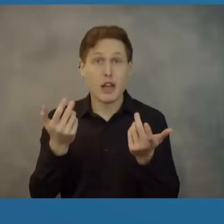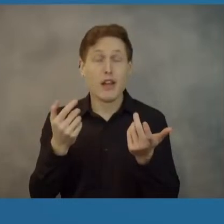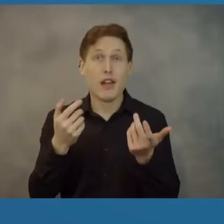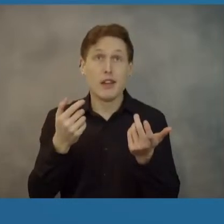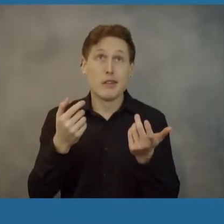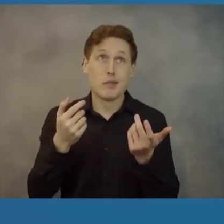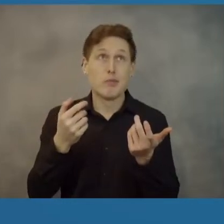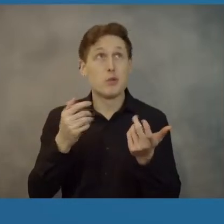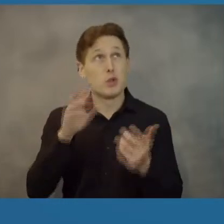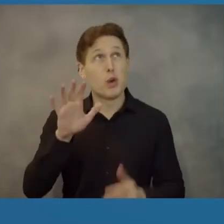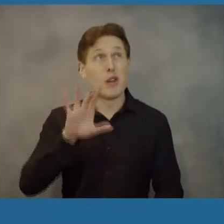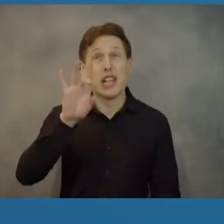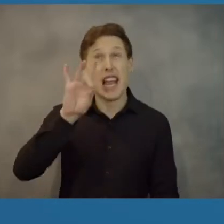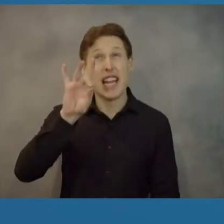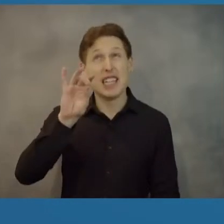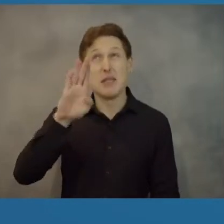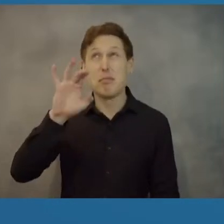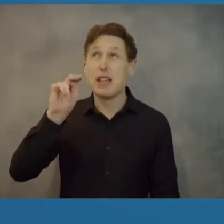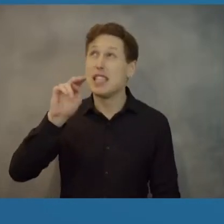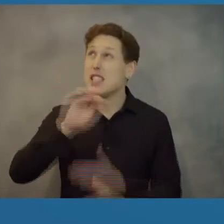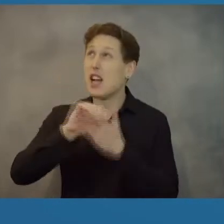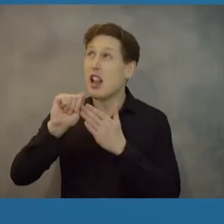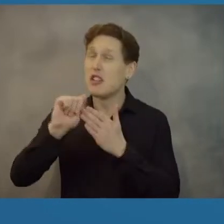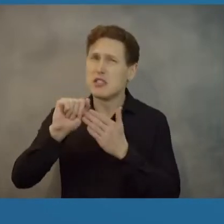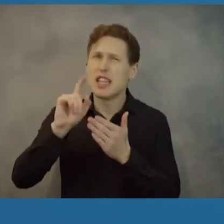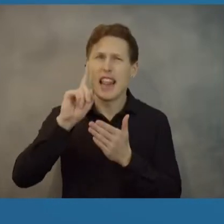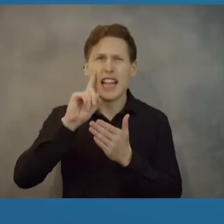billion? Nearly $8 billion